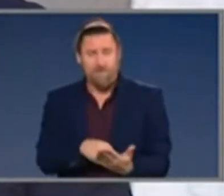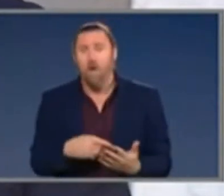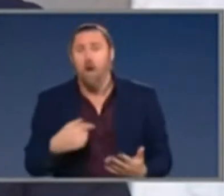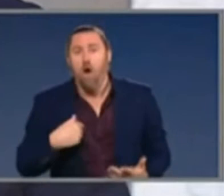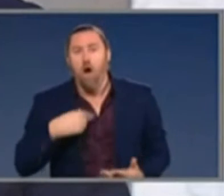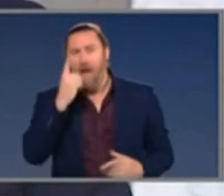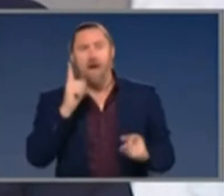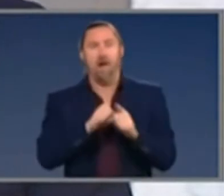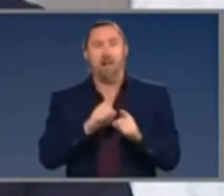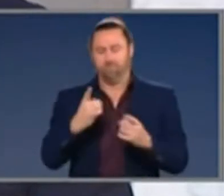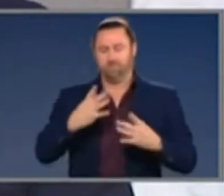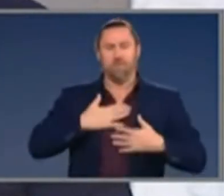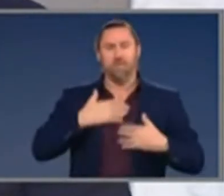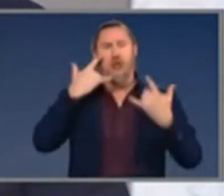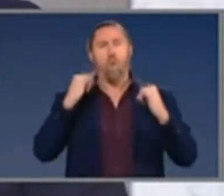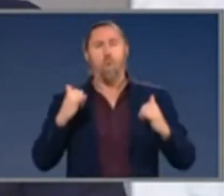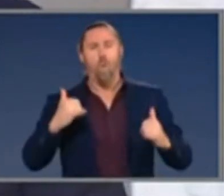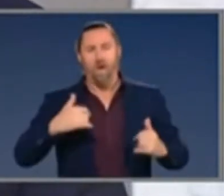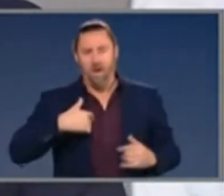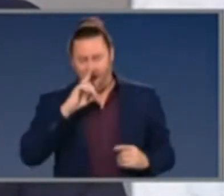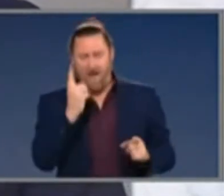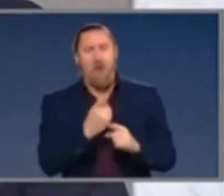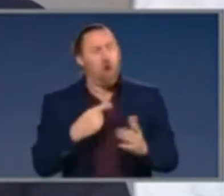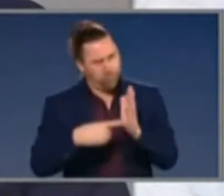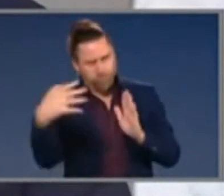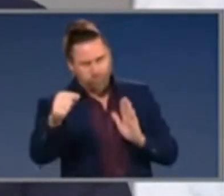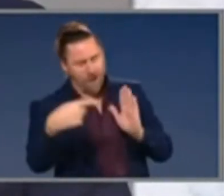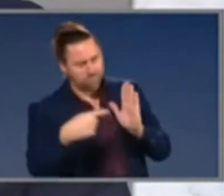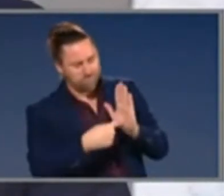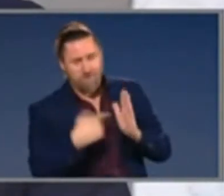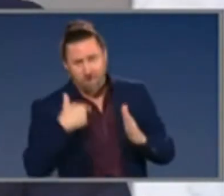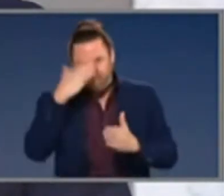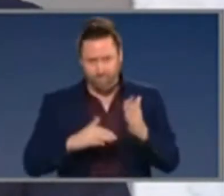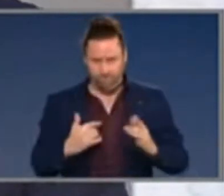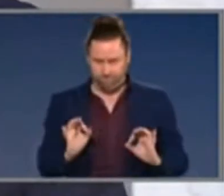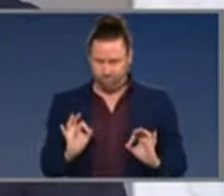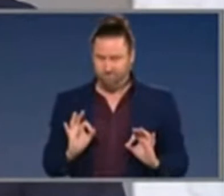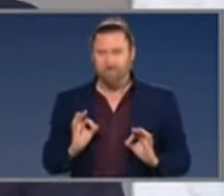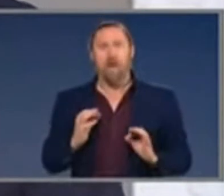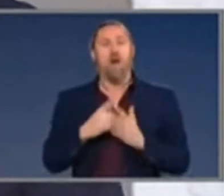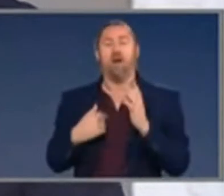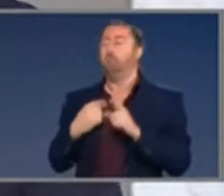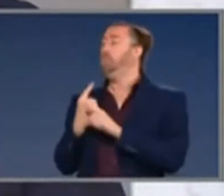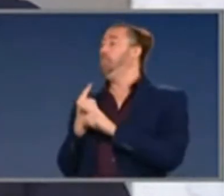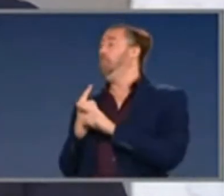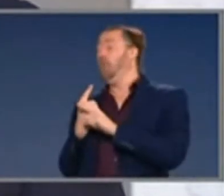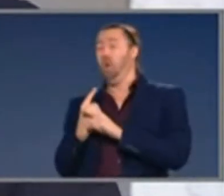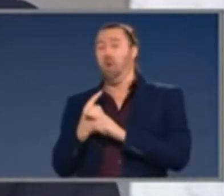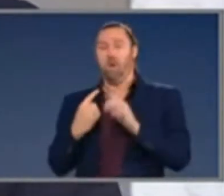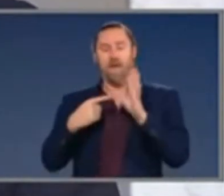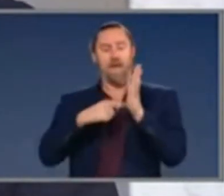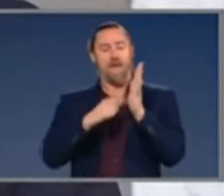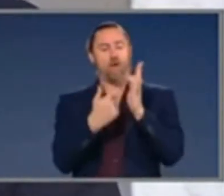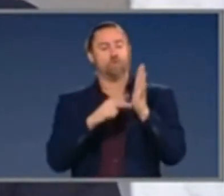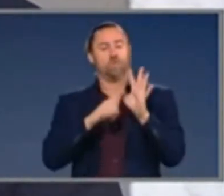to bush lawyer that. I'm not even a lawyer, let alone a bush lawyer. So that's the advice I have from the Attorney-General, who was